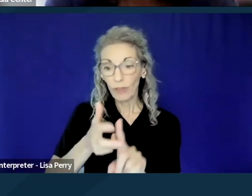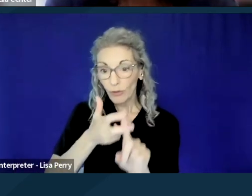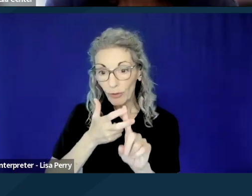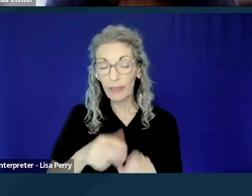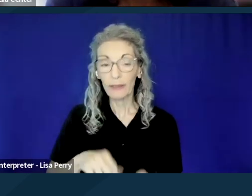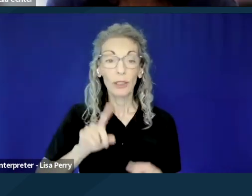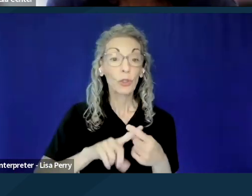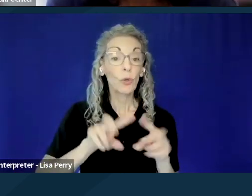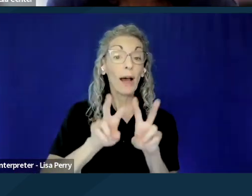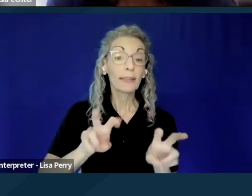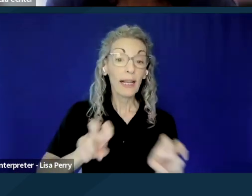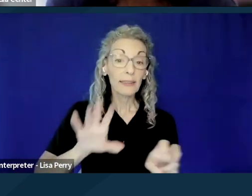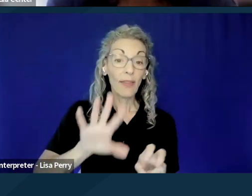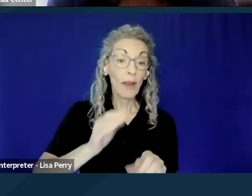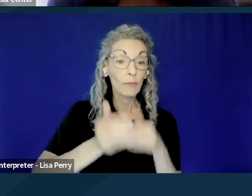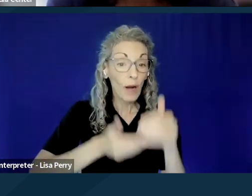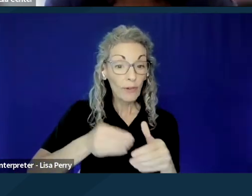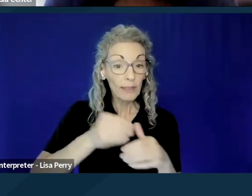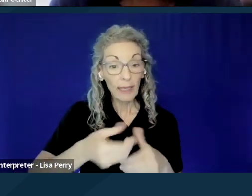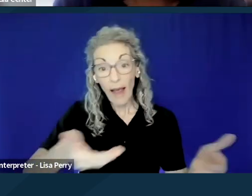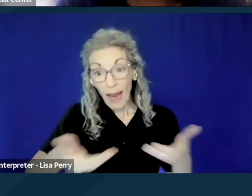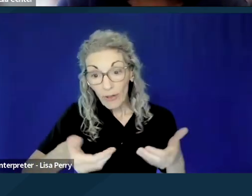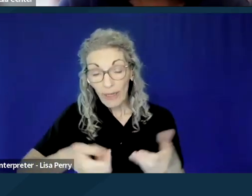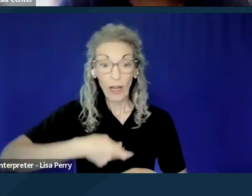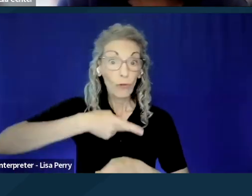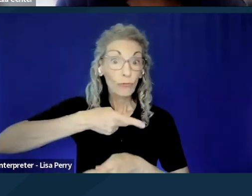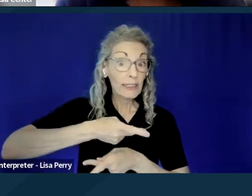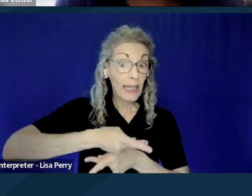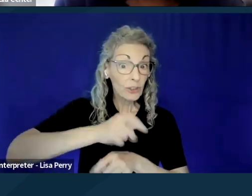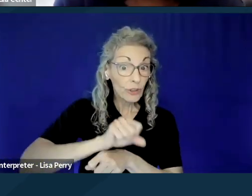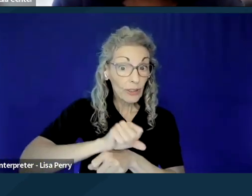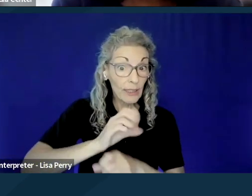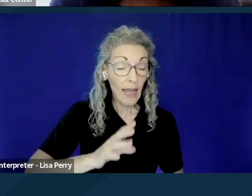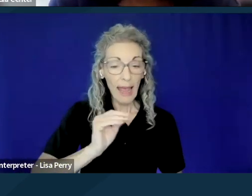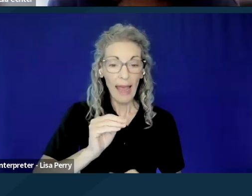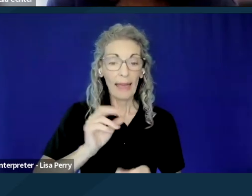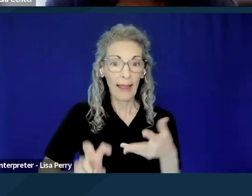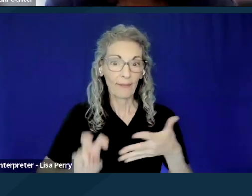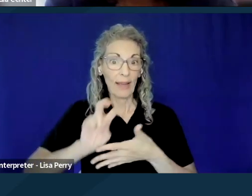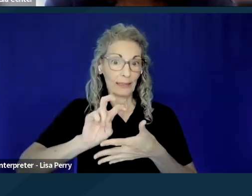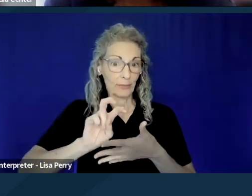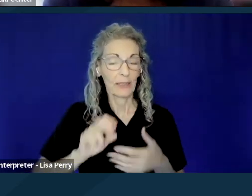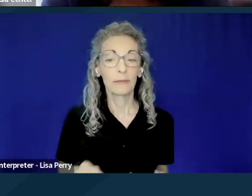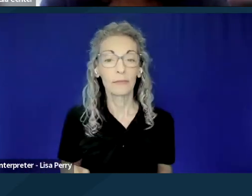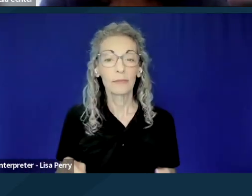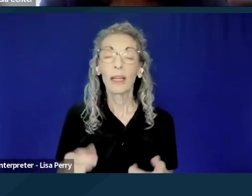hiring, in retention, and in advancement. So we don't have